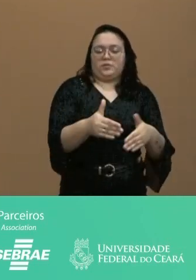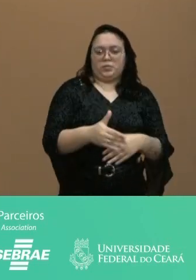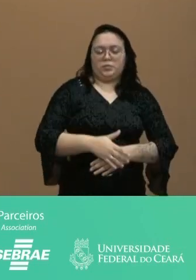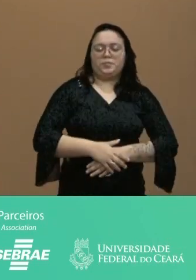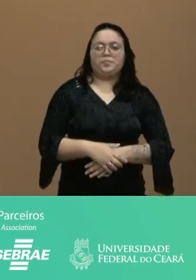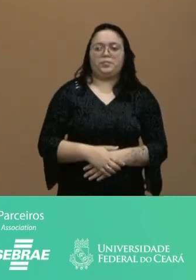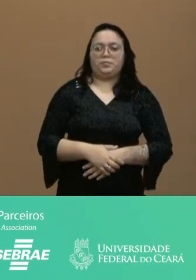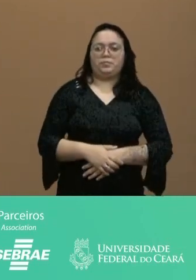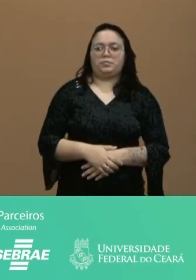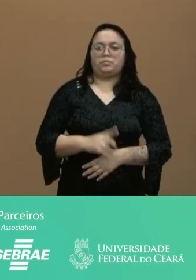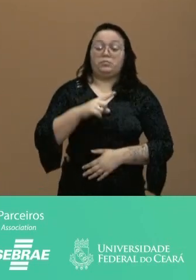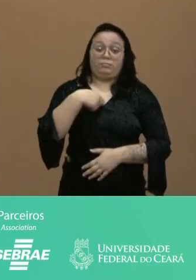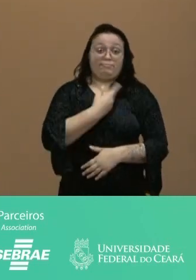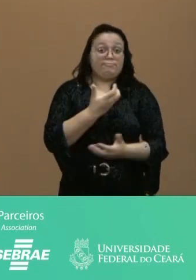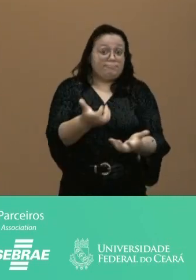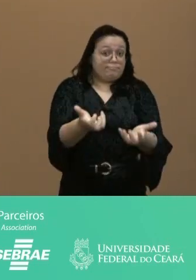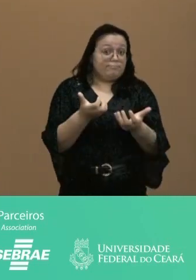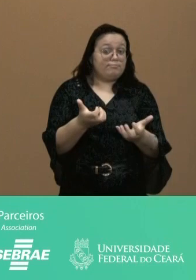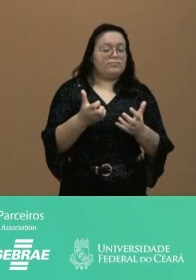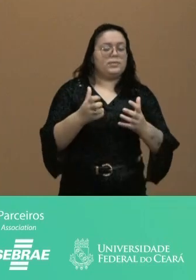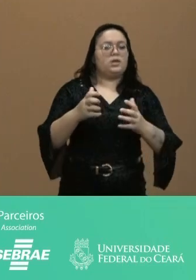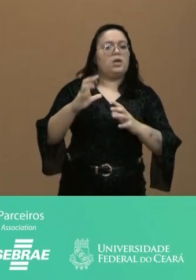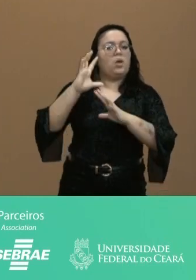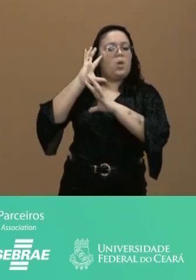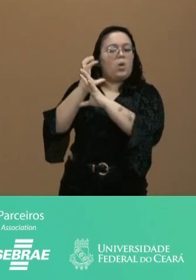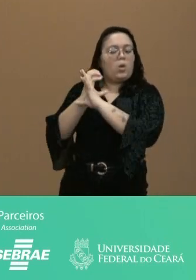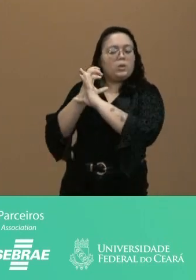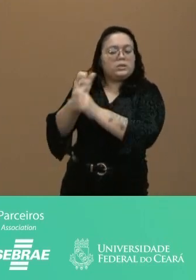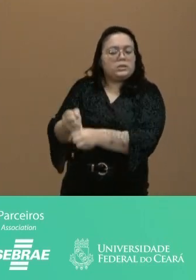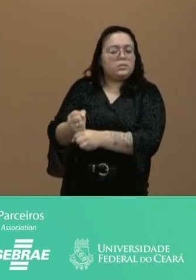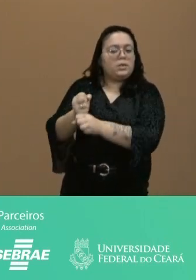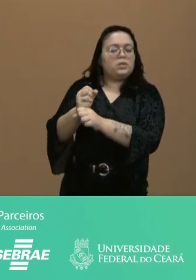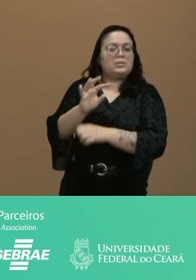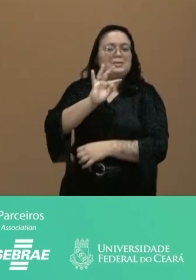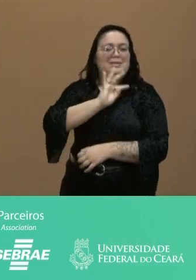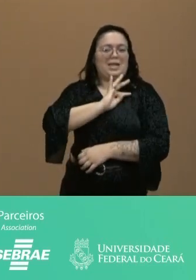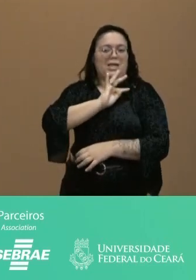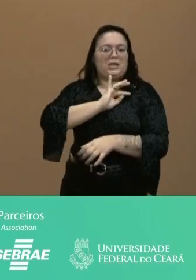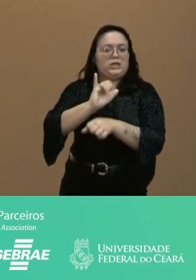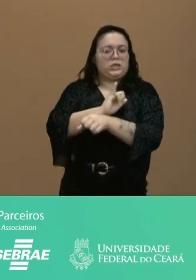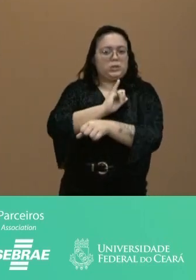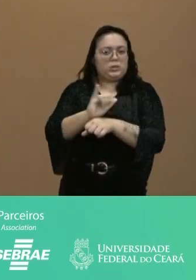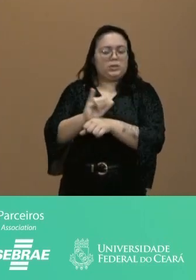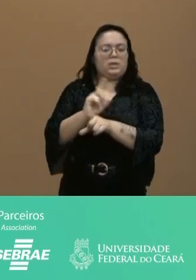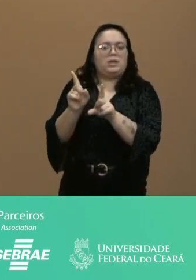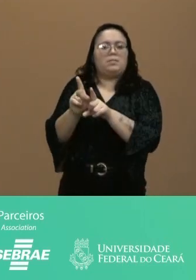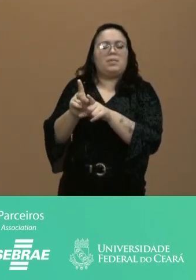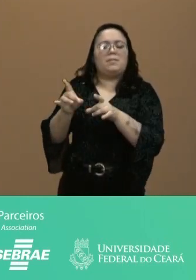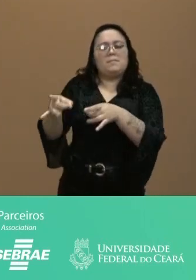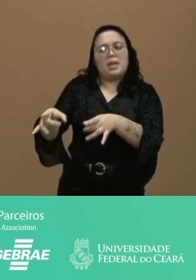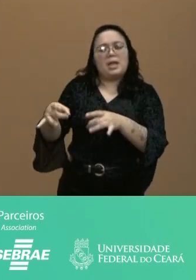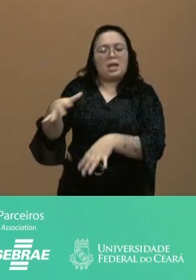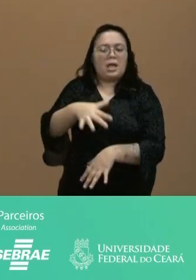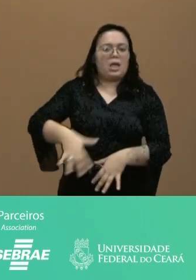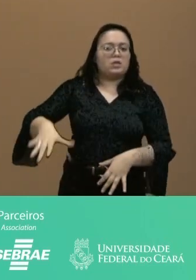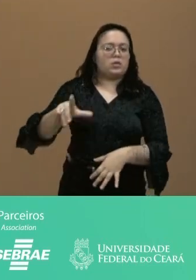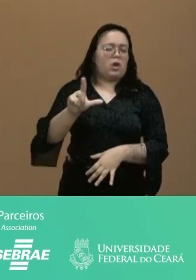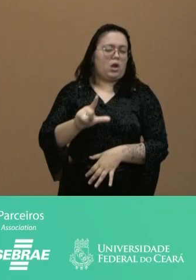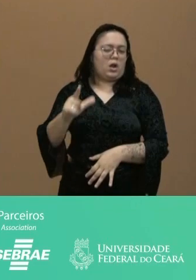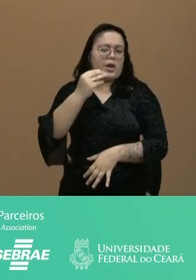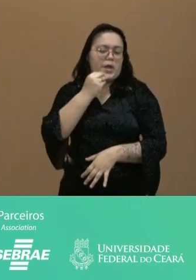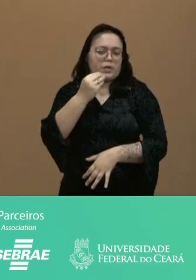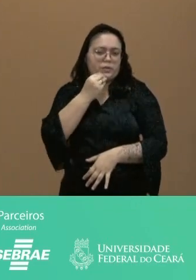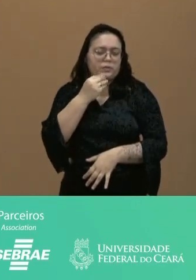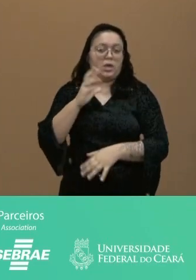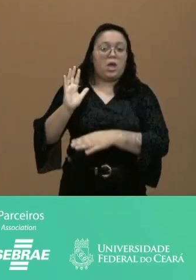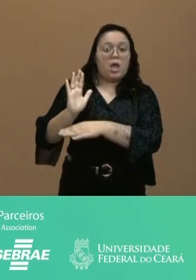So, we want to gather technical knowledge that we have and also market know-how to help